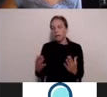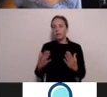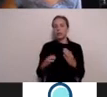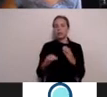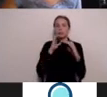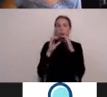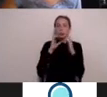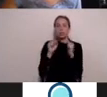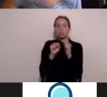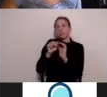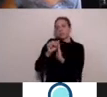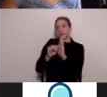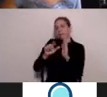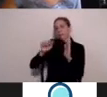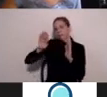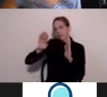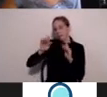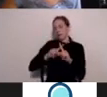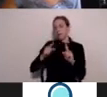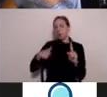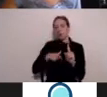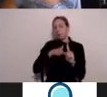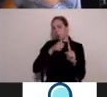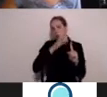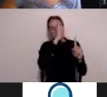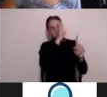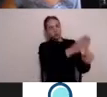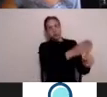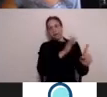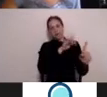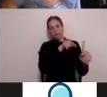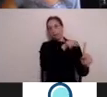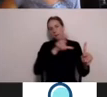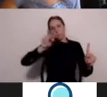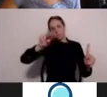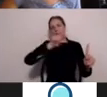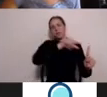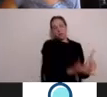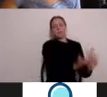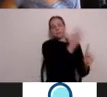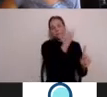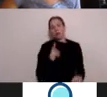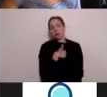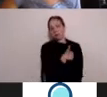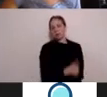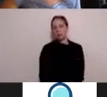state labs, but we don't reach directly out to families for a first contact. They reach out to us.